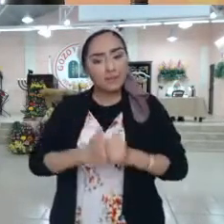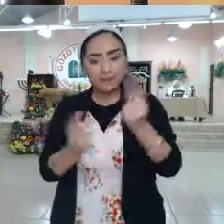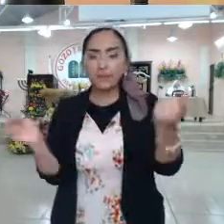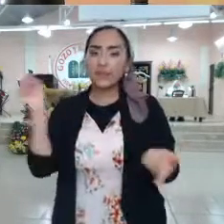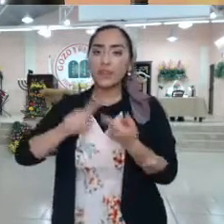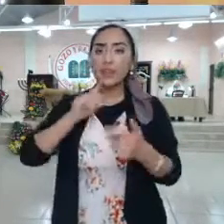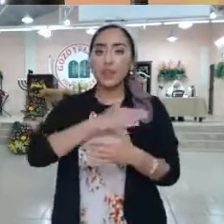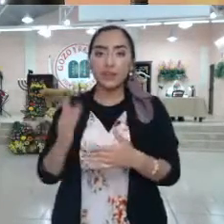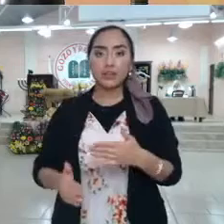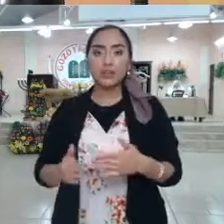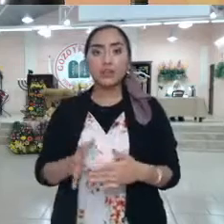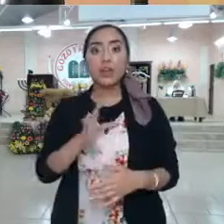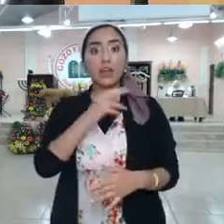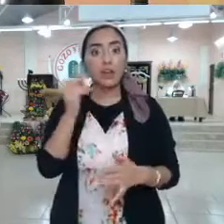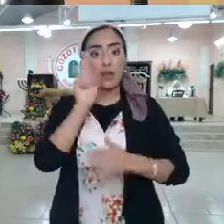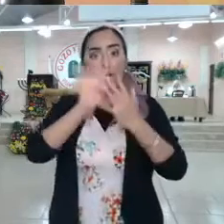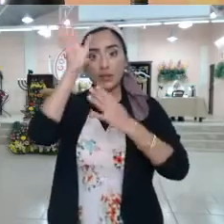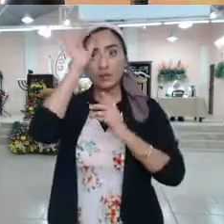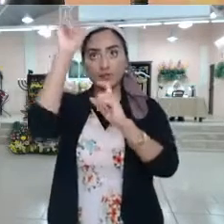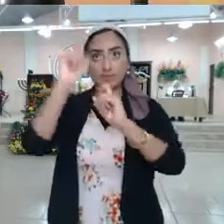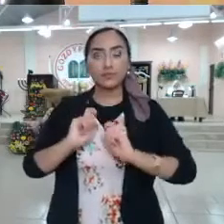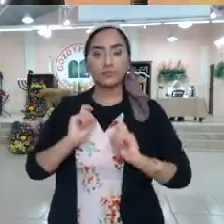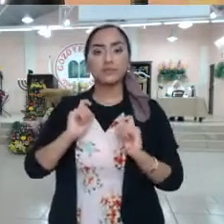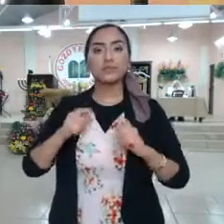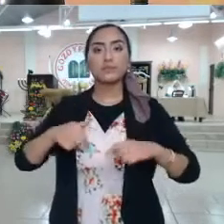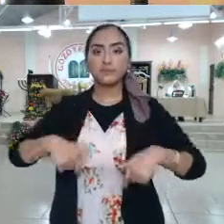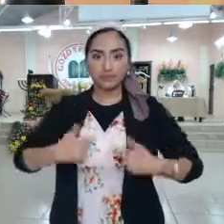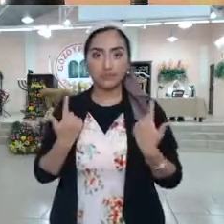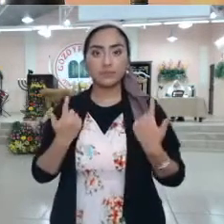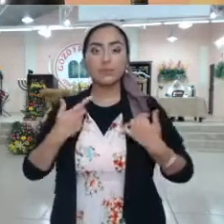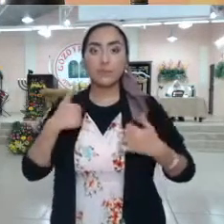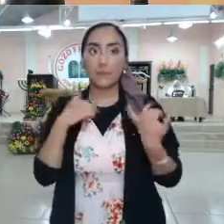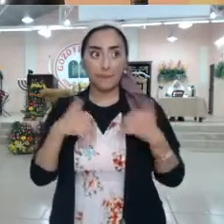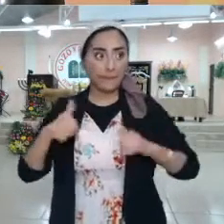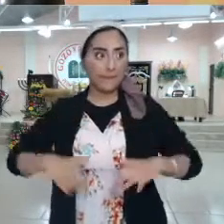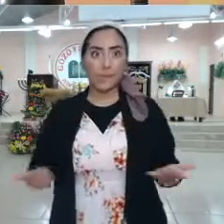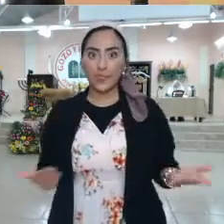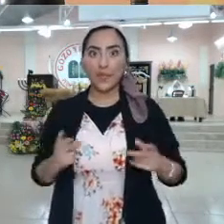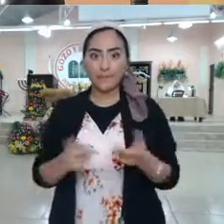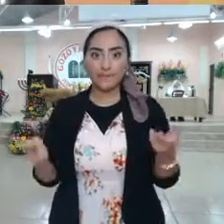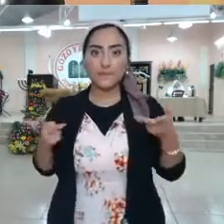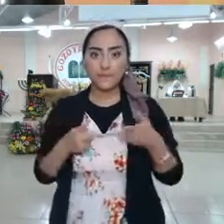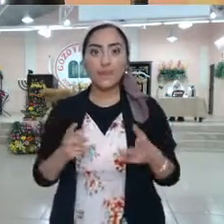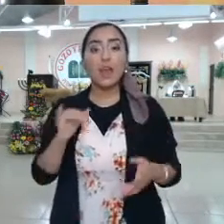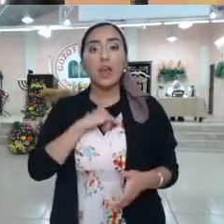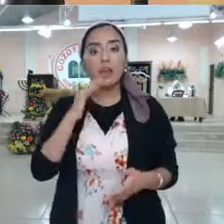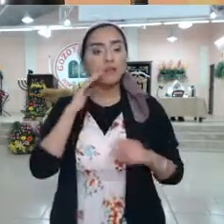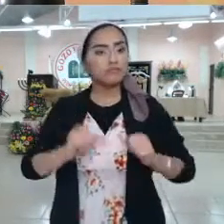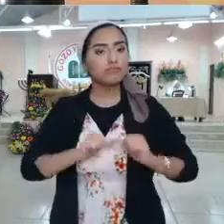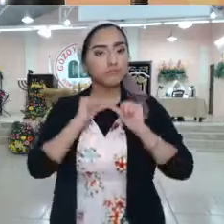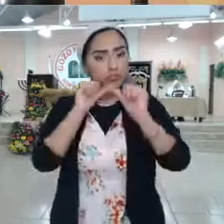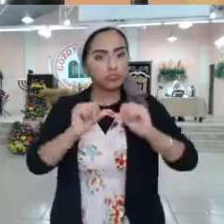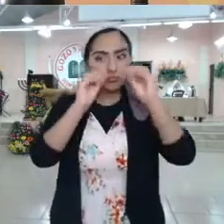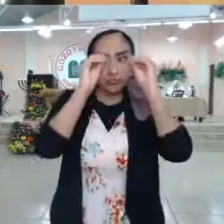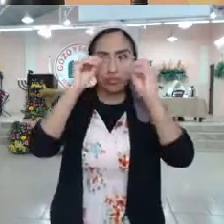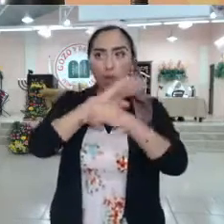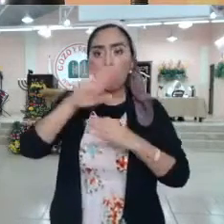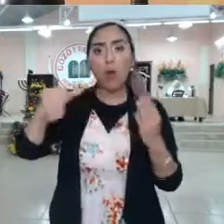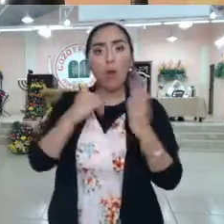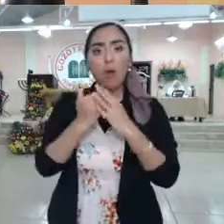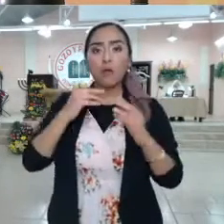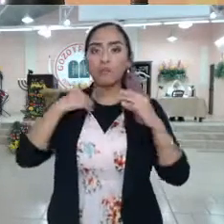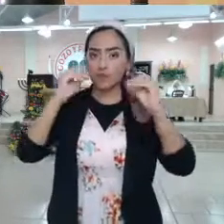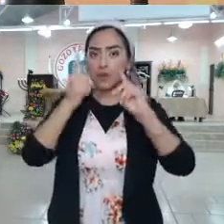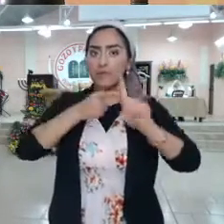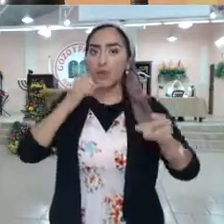compassion, to keep going till the end. So while the Eternal Father allows me to leave, and I am still in this place, I'm going to keep exhorting